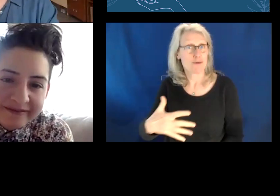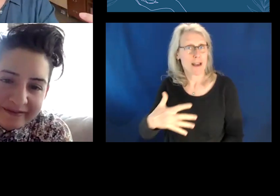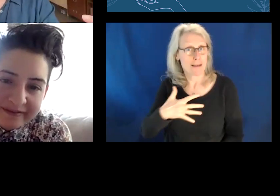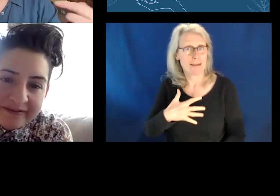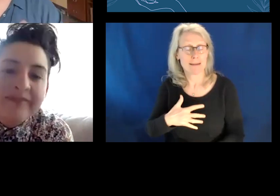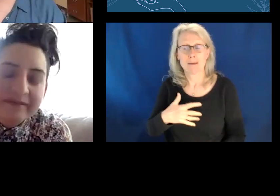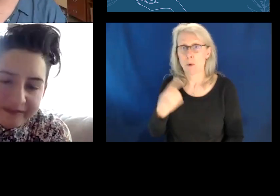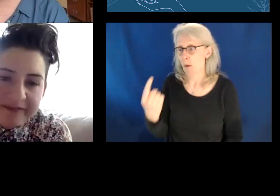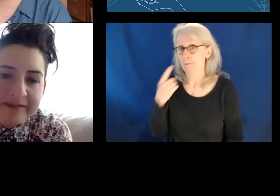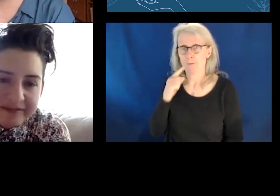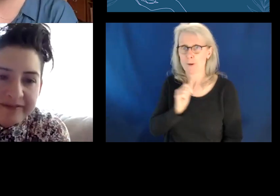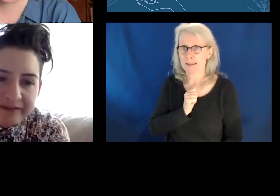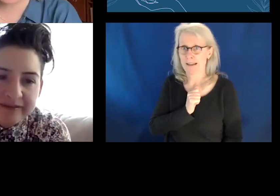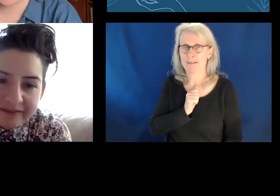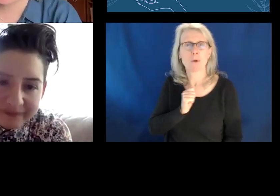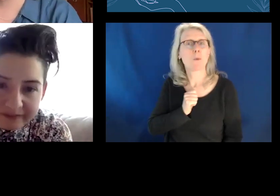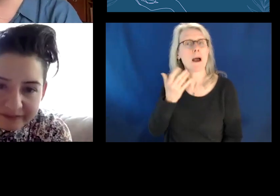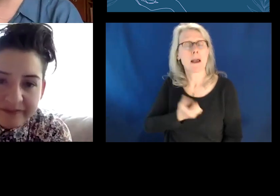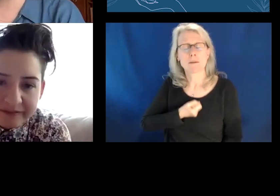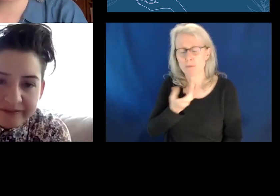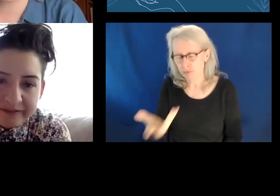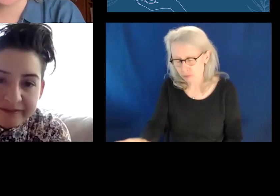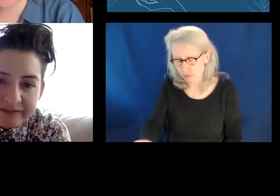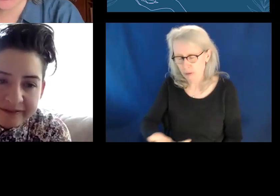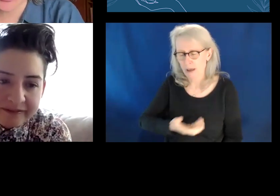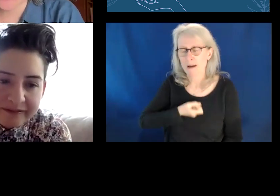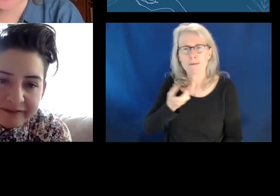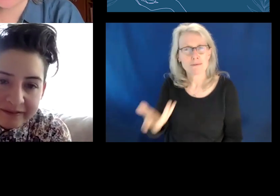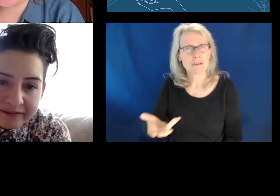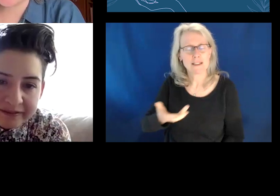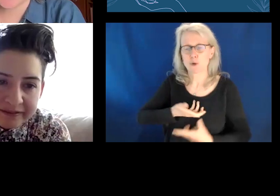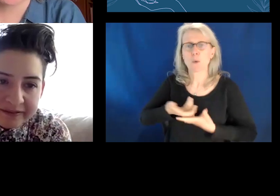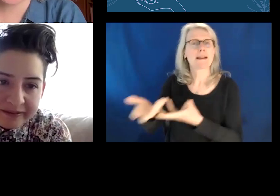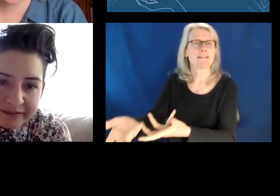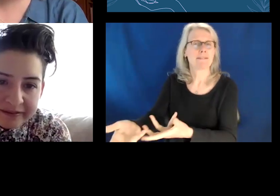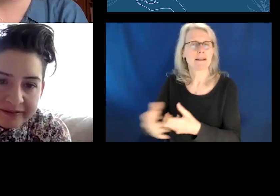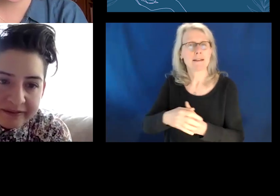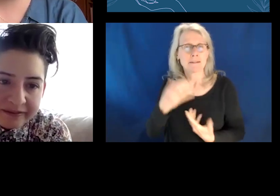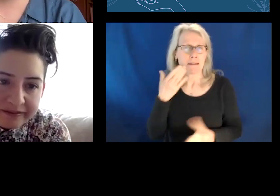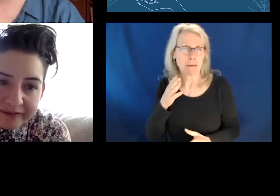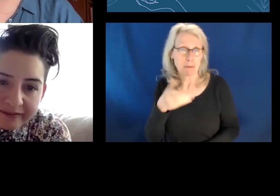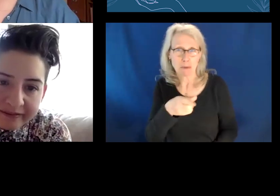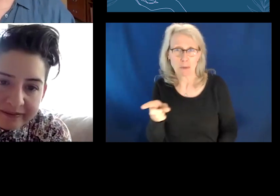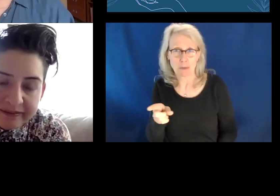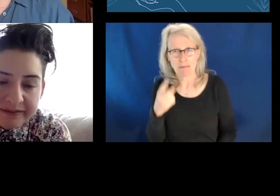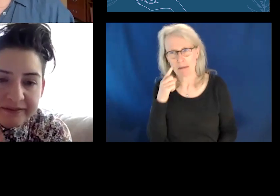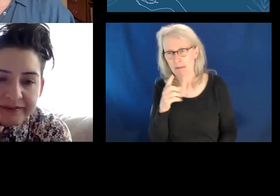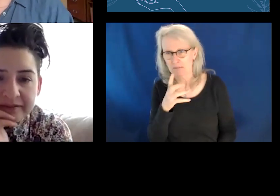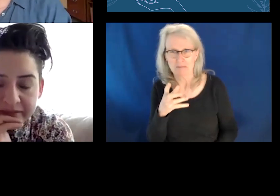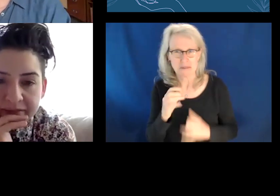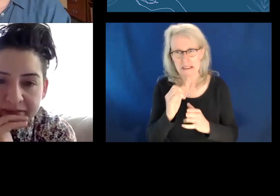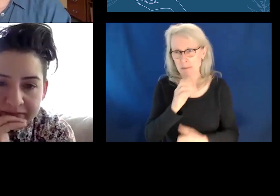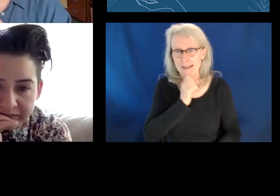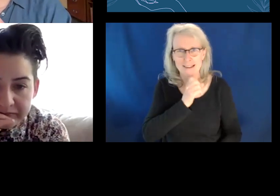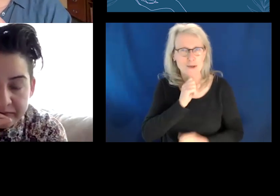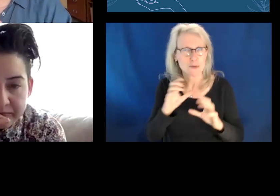just leaving things behind and being able to go forward. I don't know about you, because we're generationally the same, but I find now,